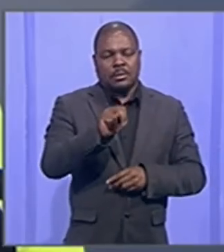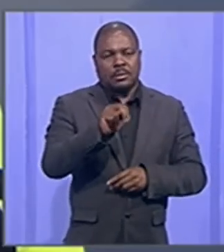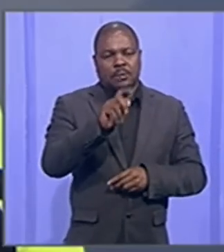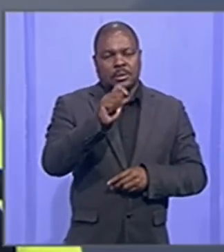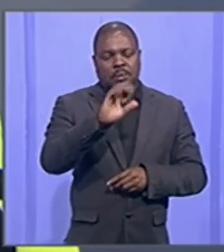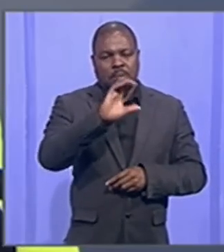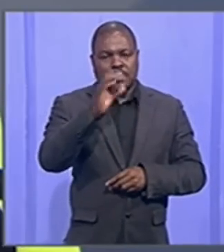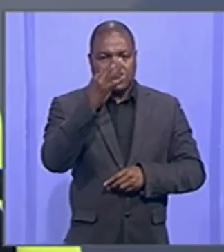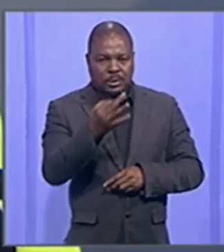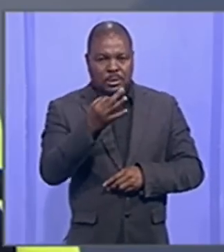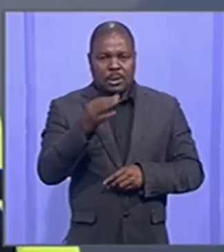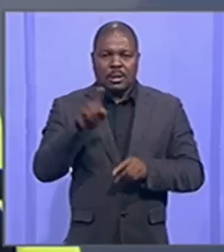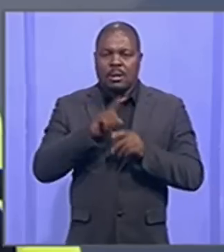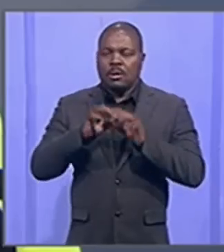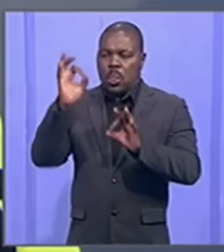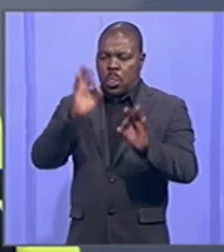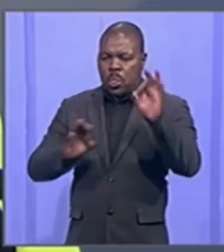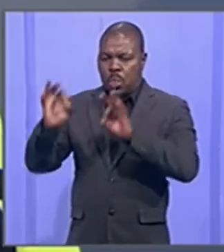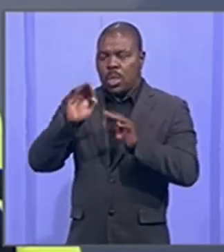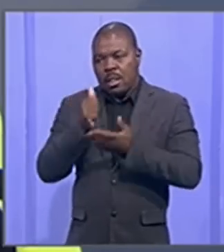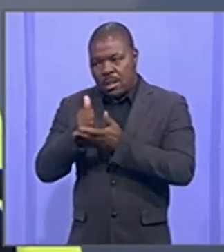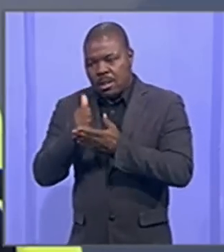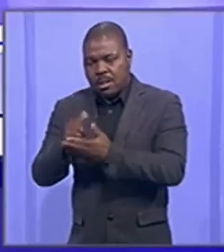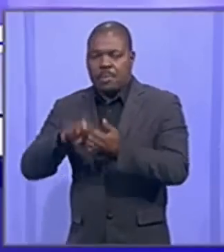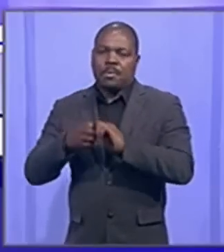is responding to snow-related incidents.